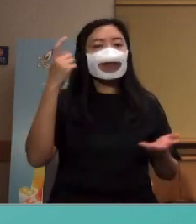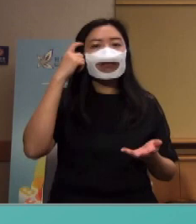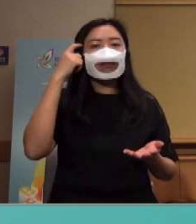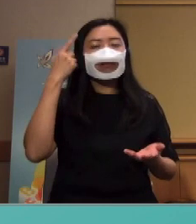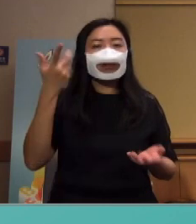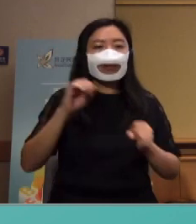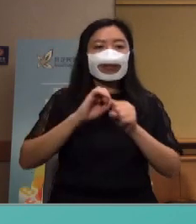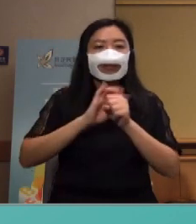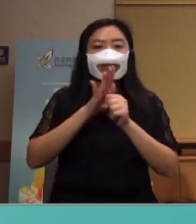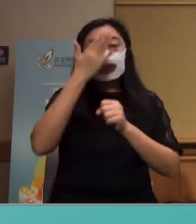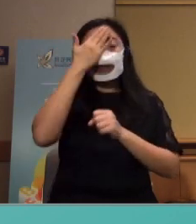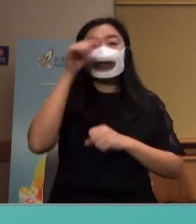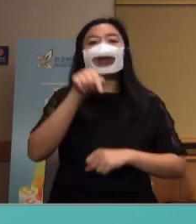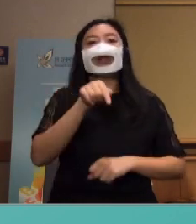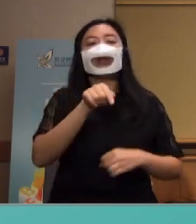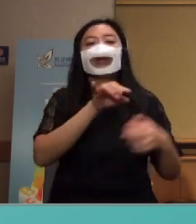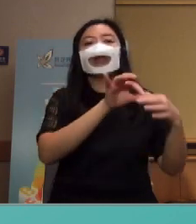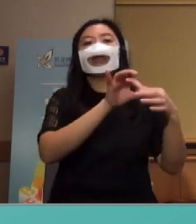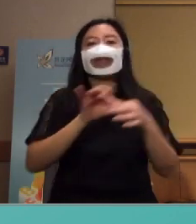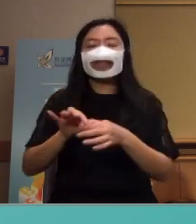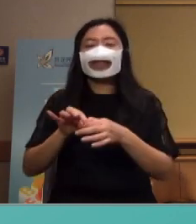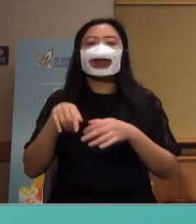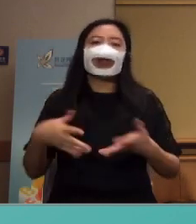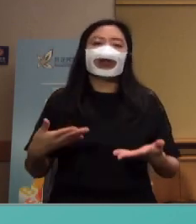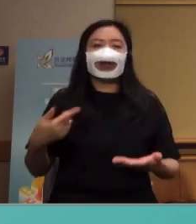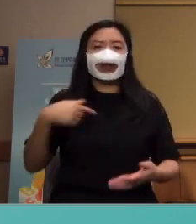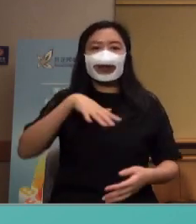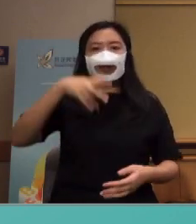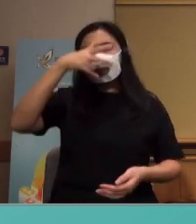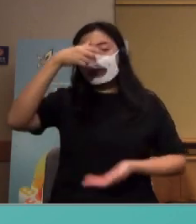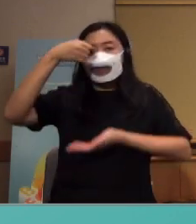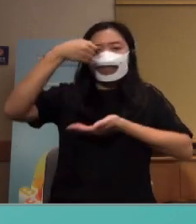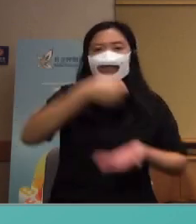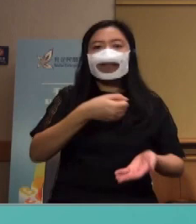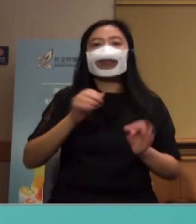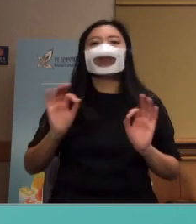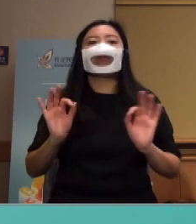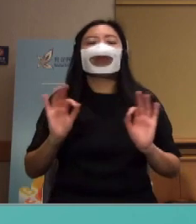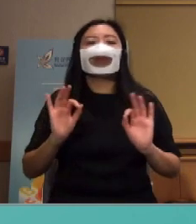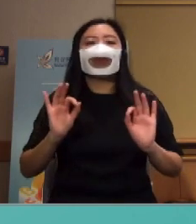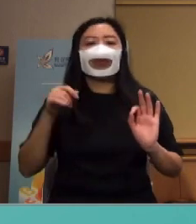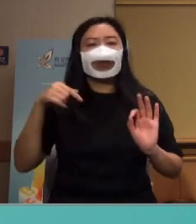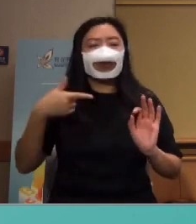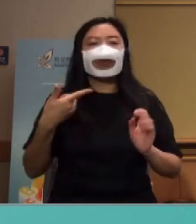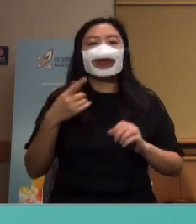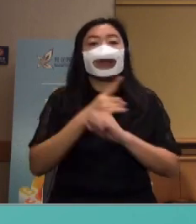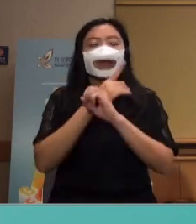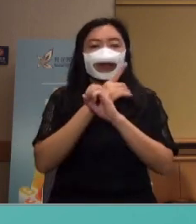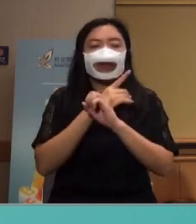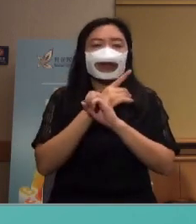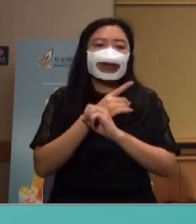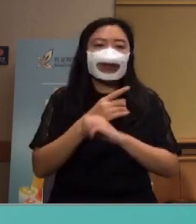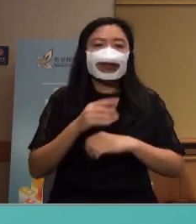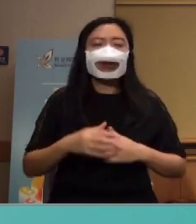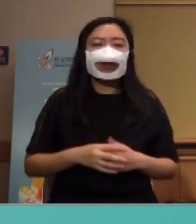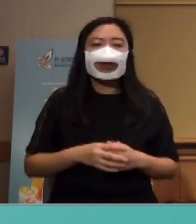we are a non-government surrender NGO, so we need to make our money. During COVID-19, half